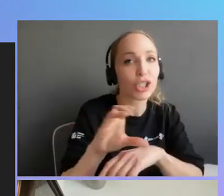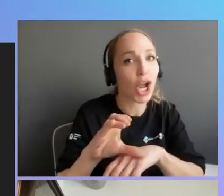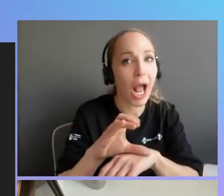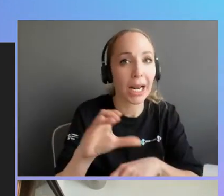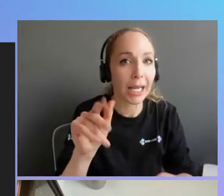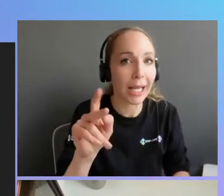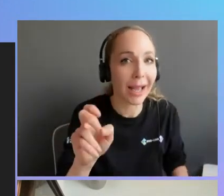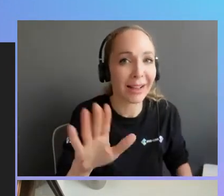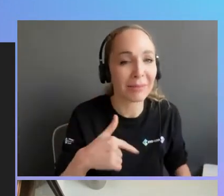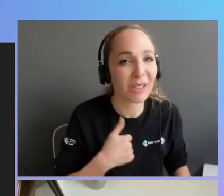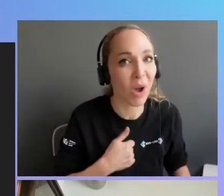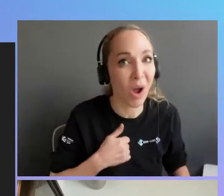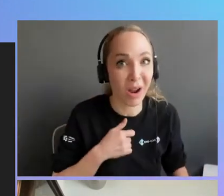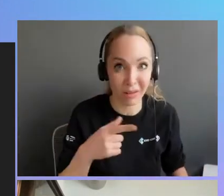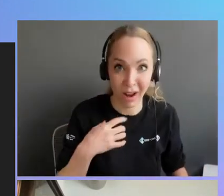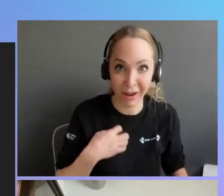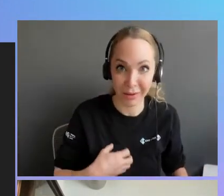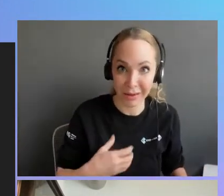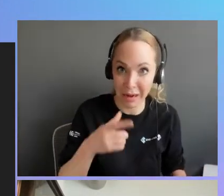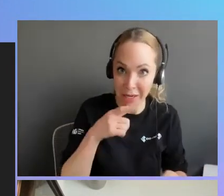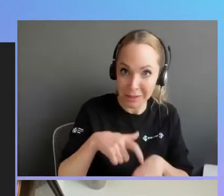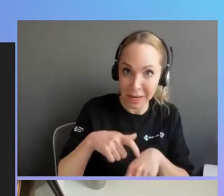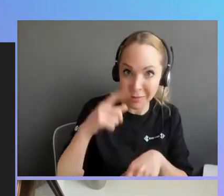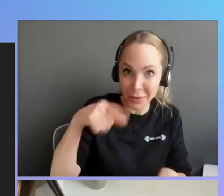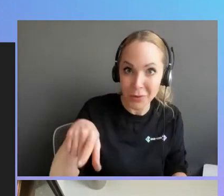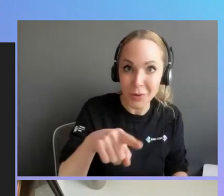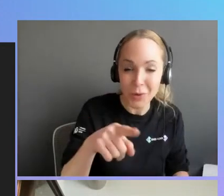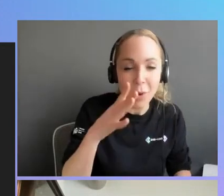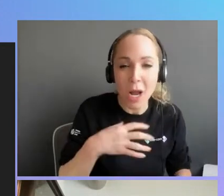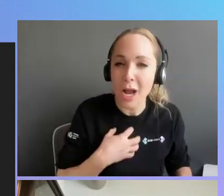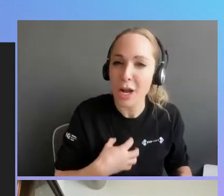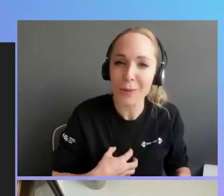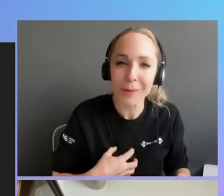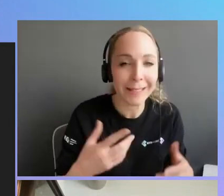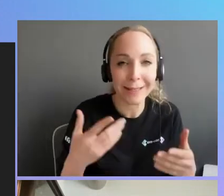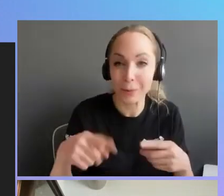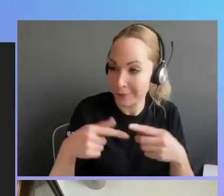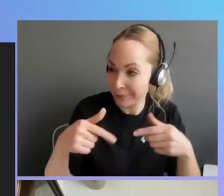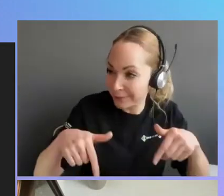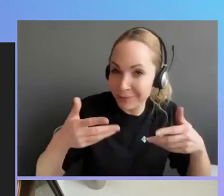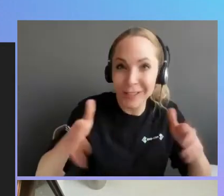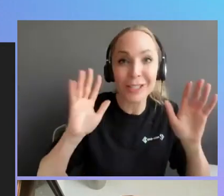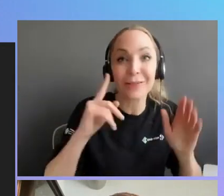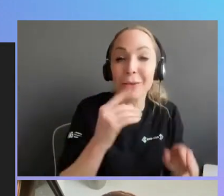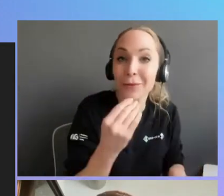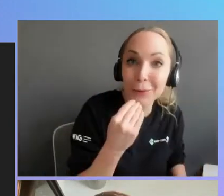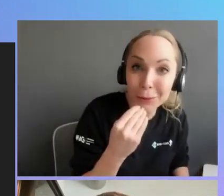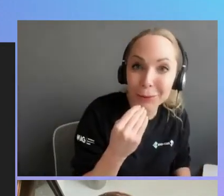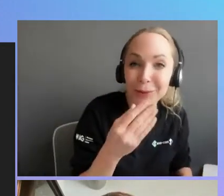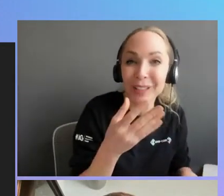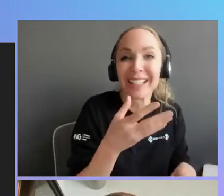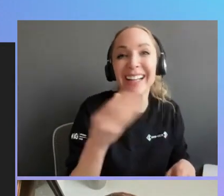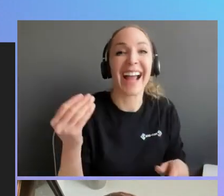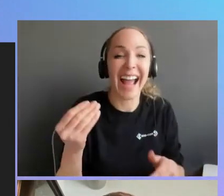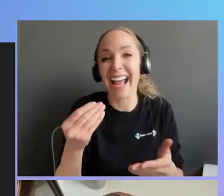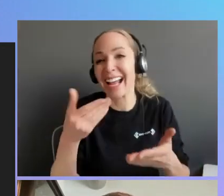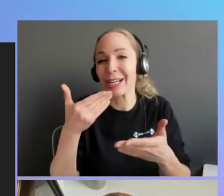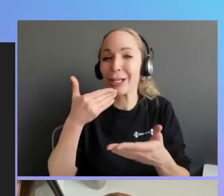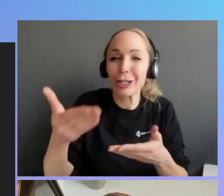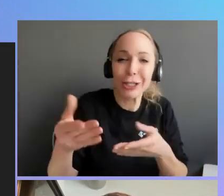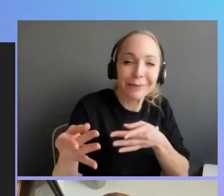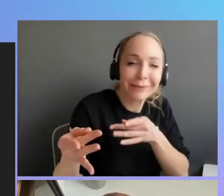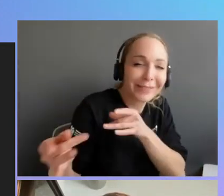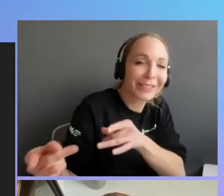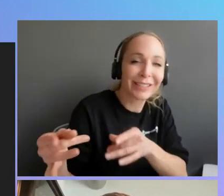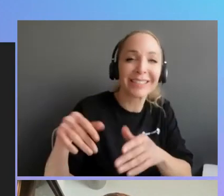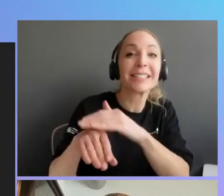you, you're probably going to be hungry by the end of this. Hungry for both food and for efficient accessibility testing. So let's take a look at what we got